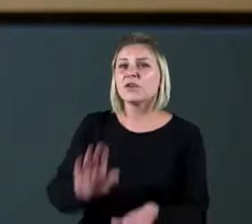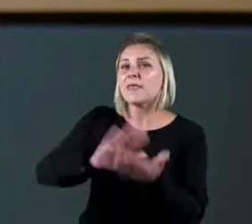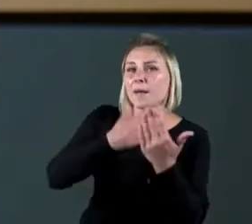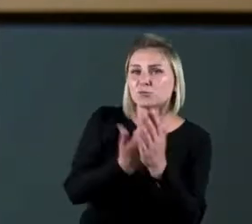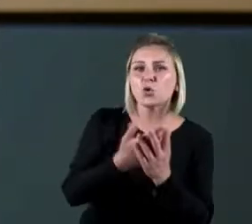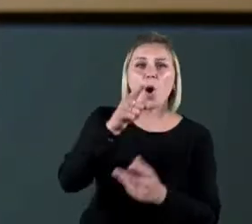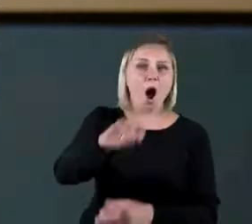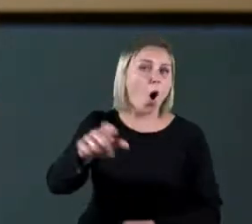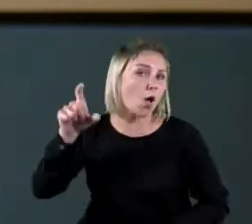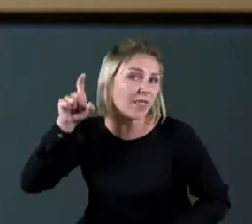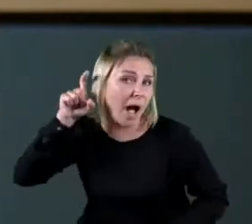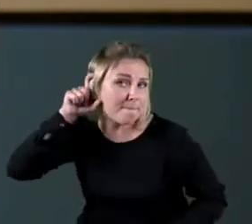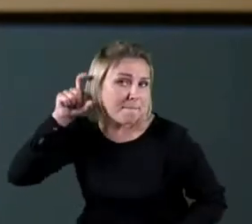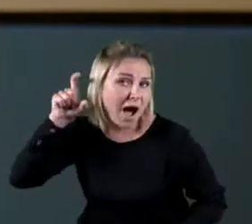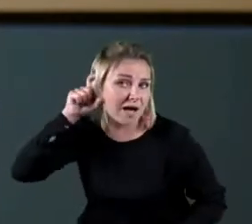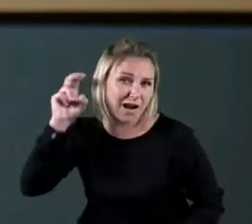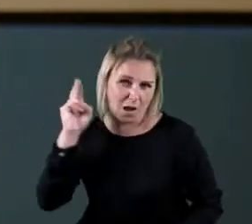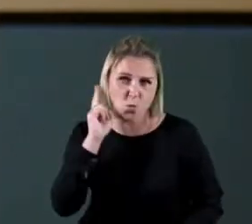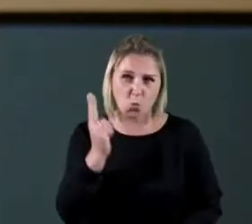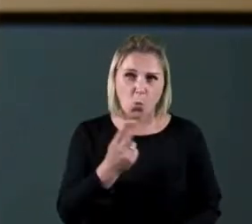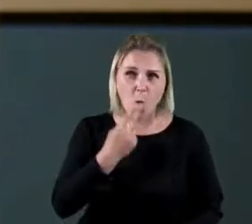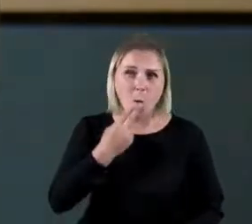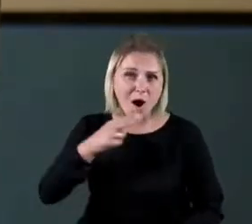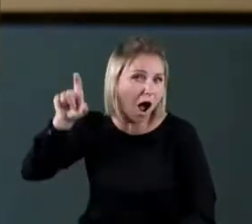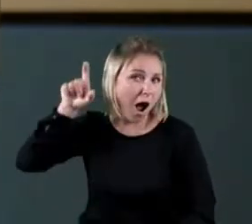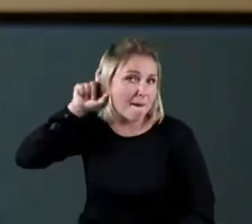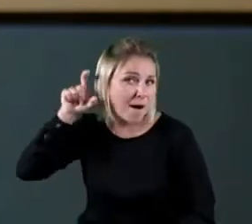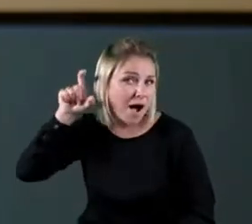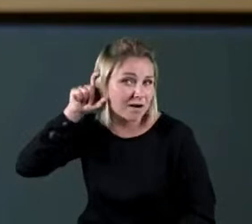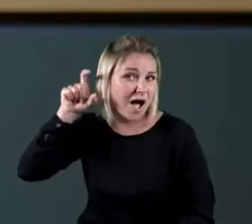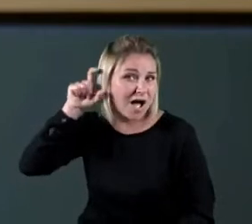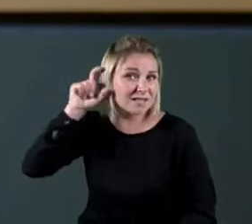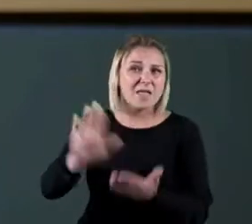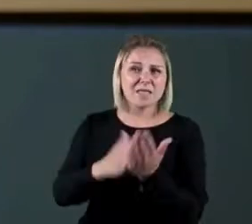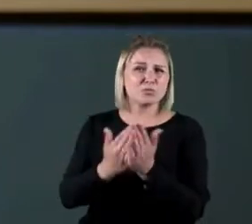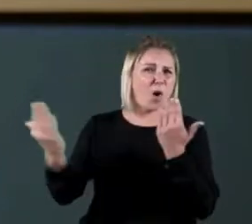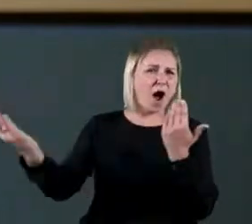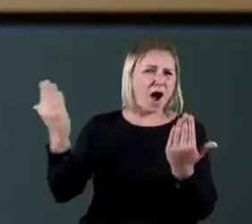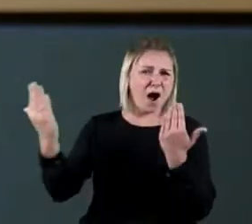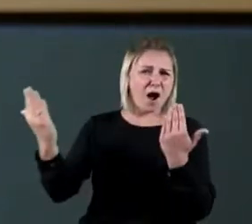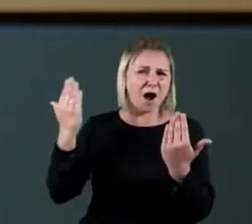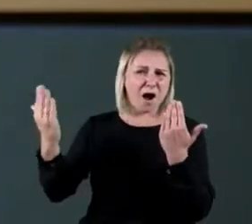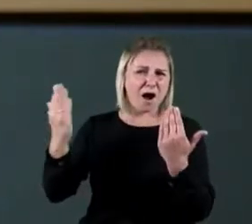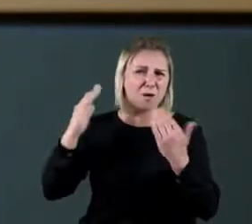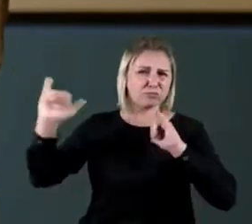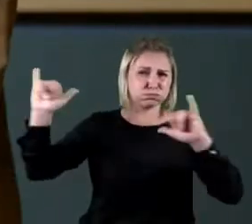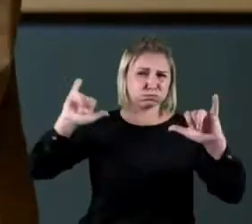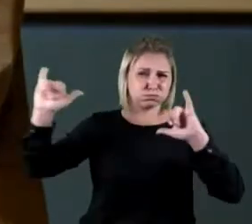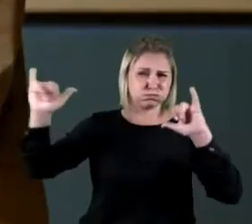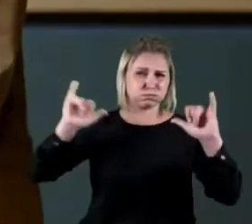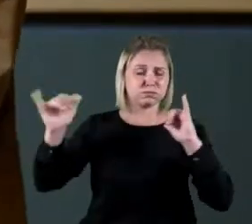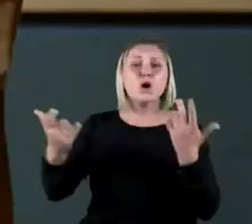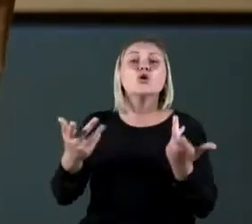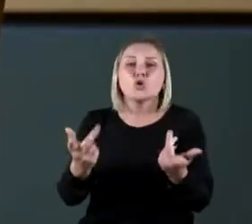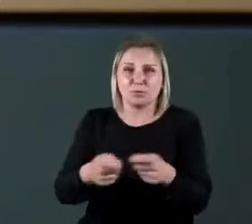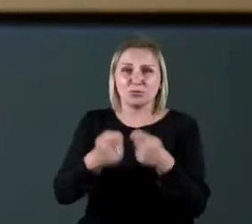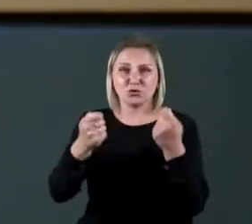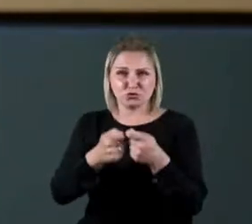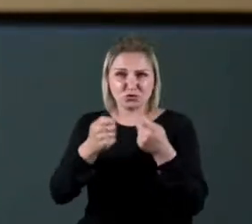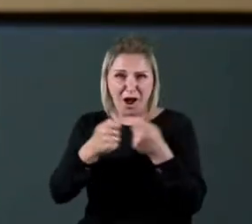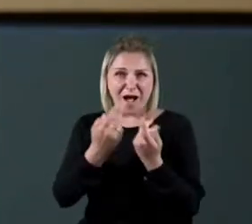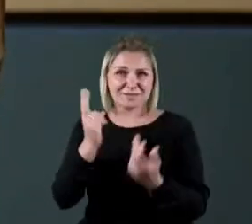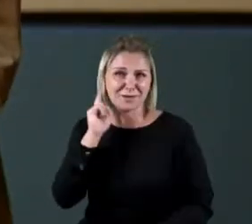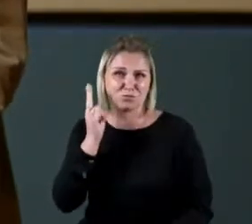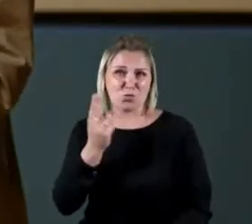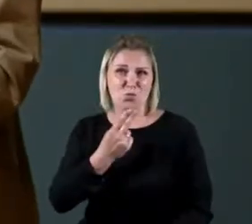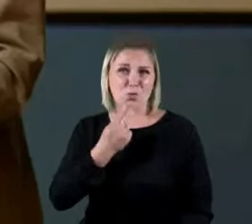have. Even just the excessive noise that's happening more frequently on tin roofs and things. Being able to communicate is hard for all of us, but think about it if you have a hearing